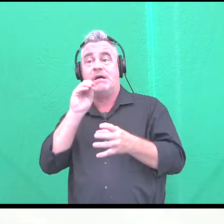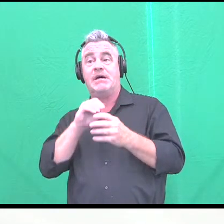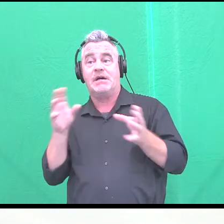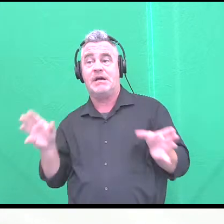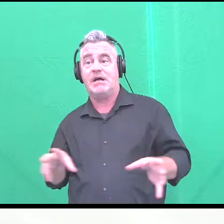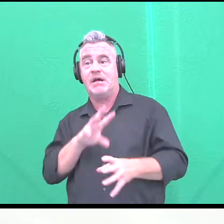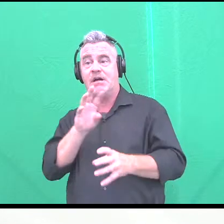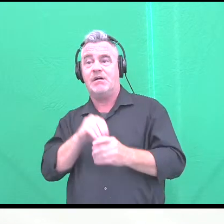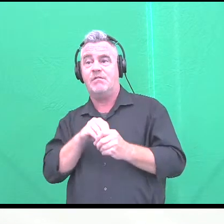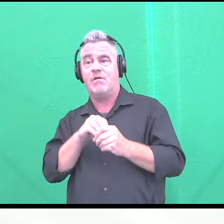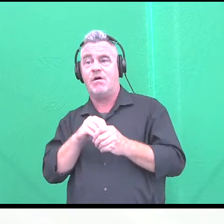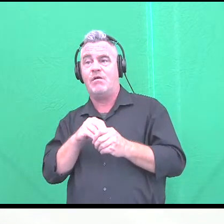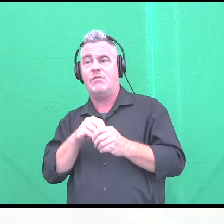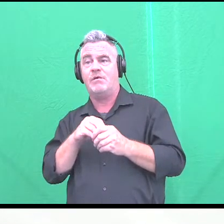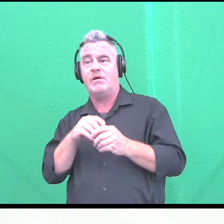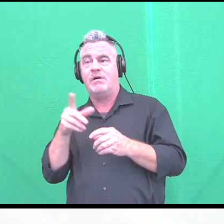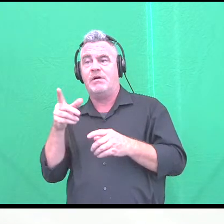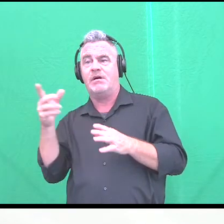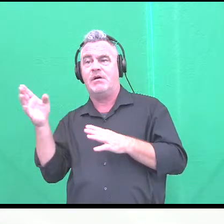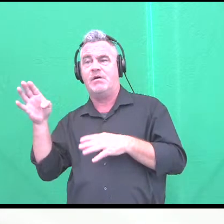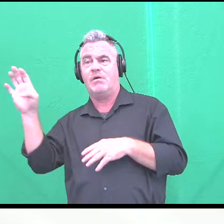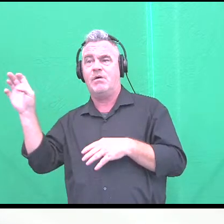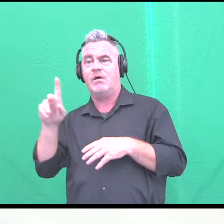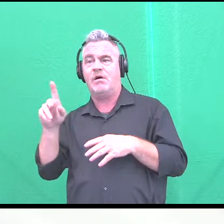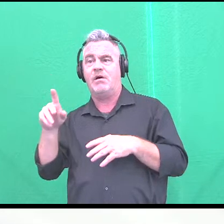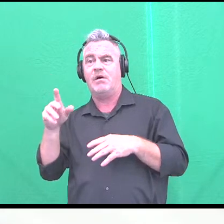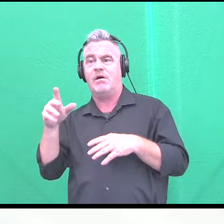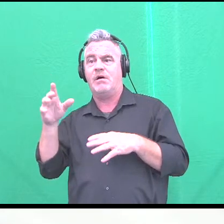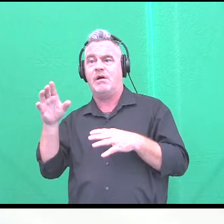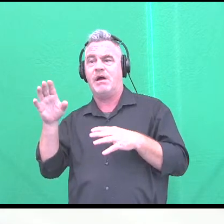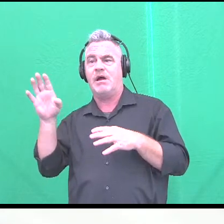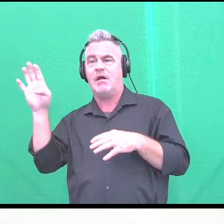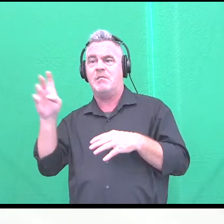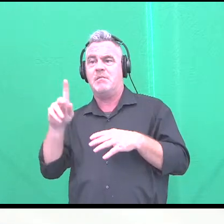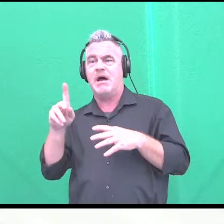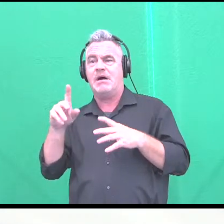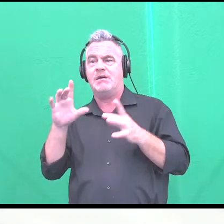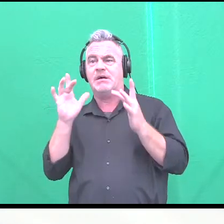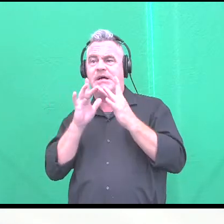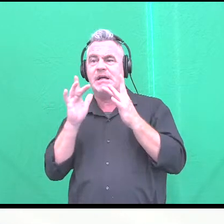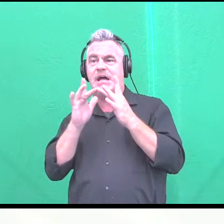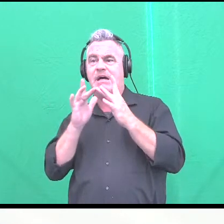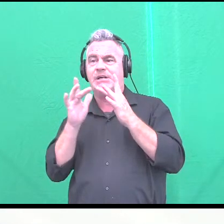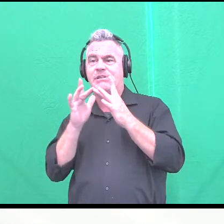someone talked about getting things kind of back to what we used to have, making connections.